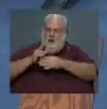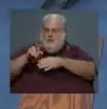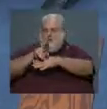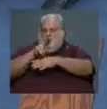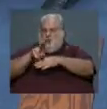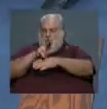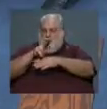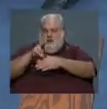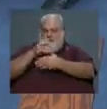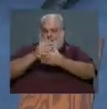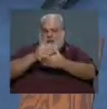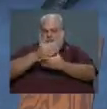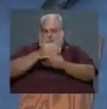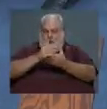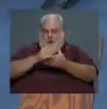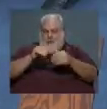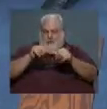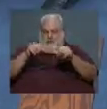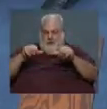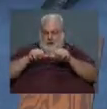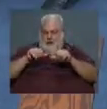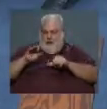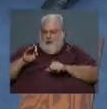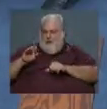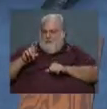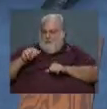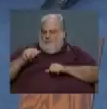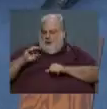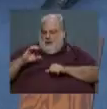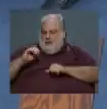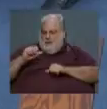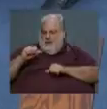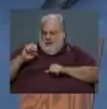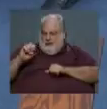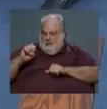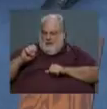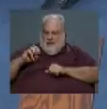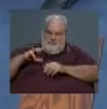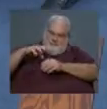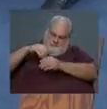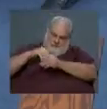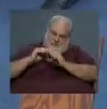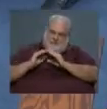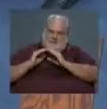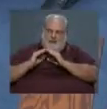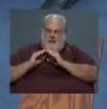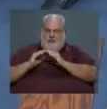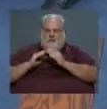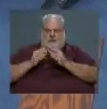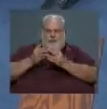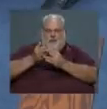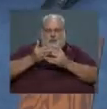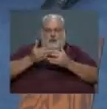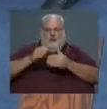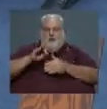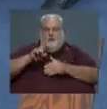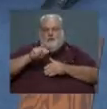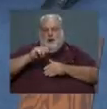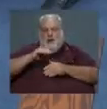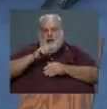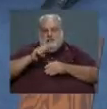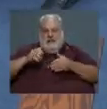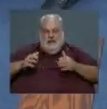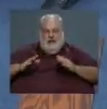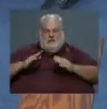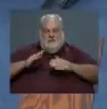section of the parking lot that we're talking about franchising into the city right-of-way. So through this franchise process, it allows them to use